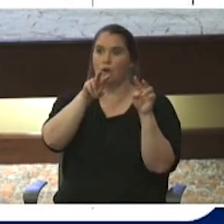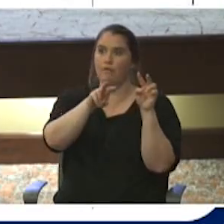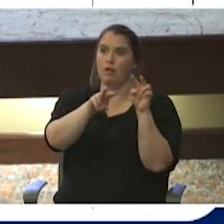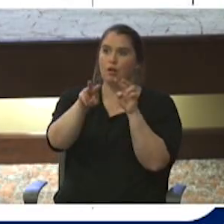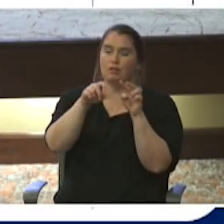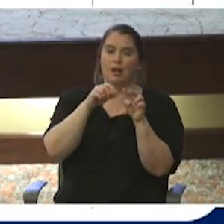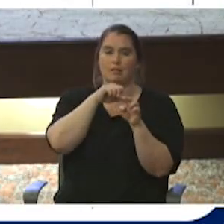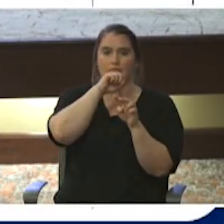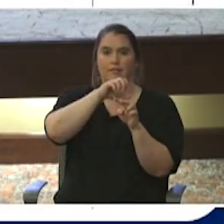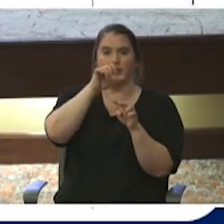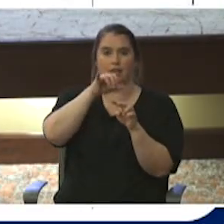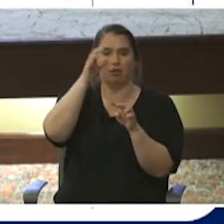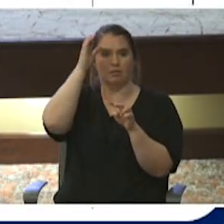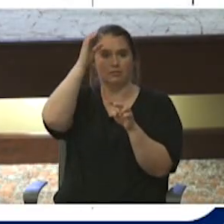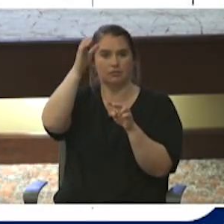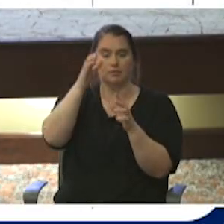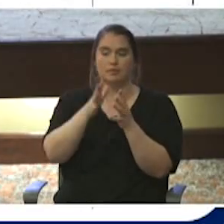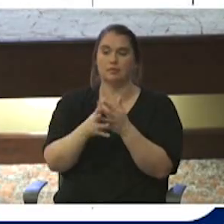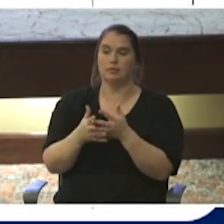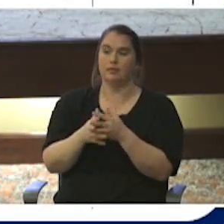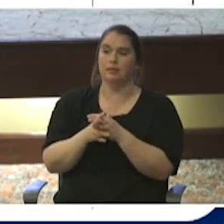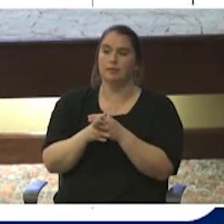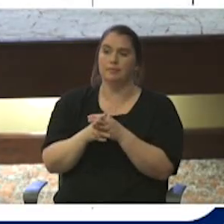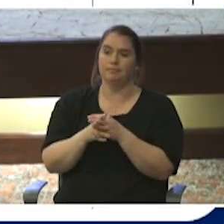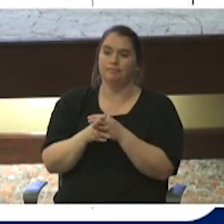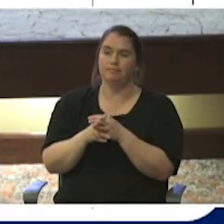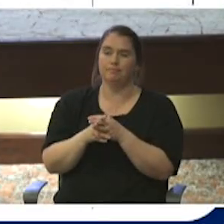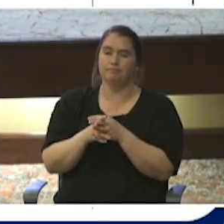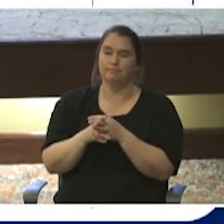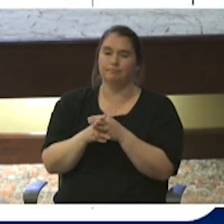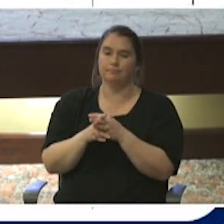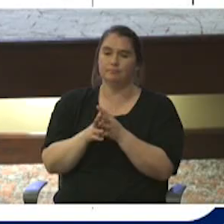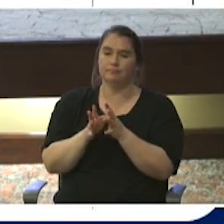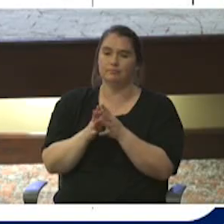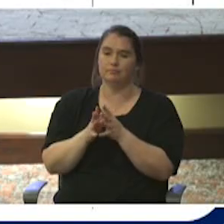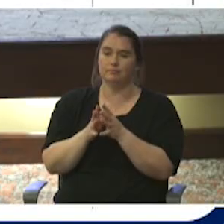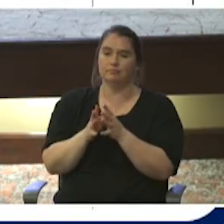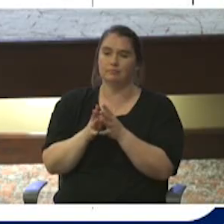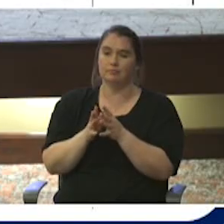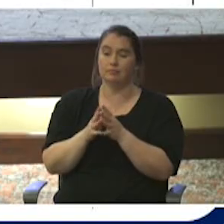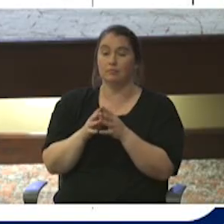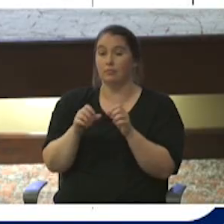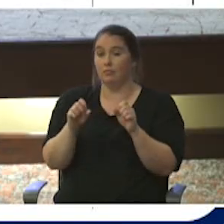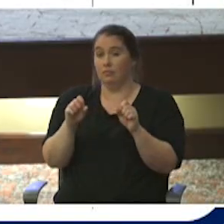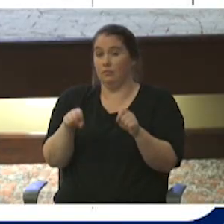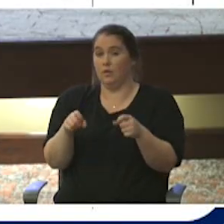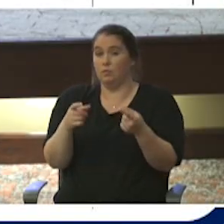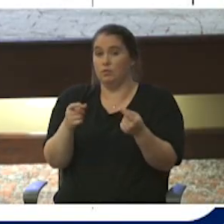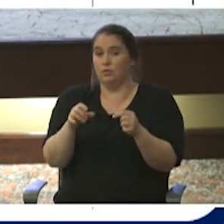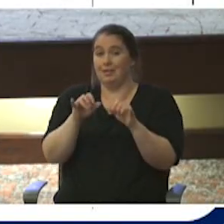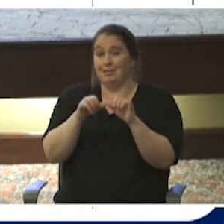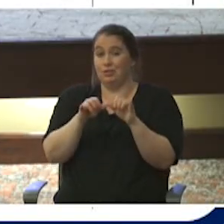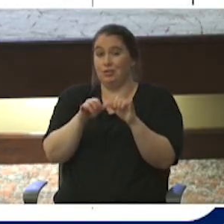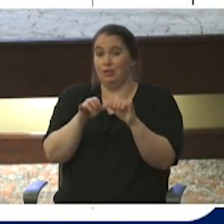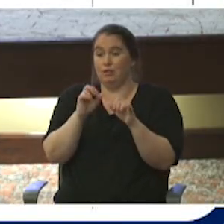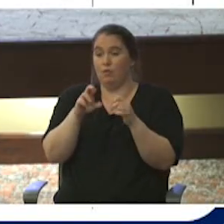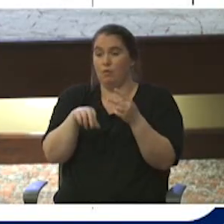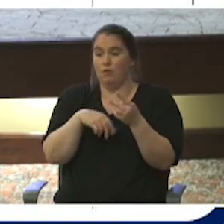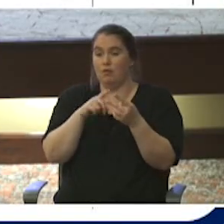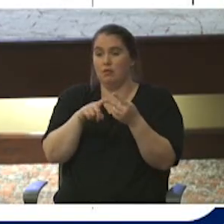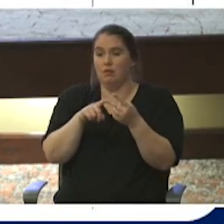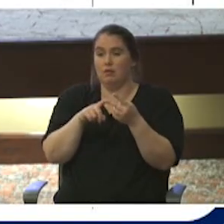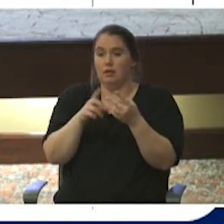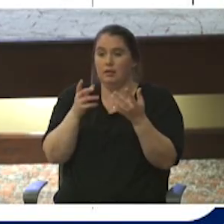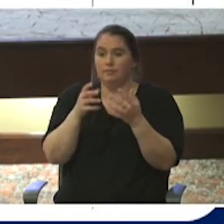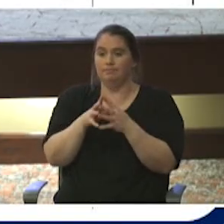it. But is there could you do maybe the engineering or maybe make this, and we